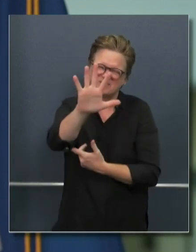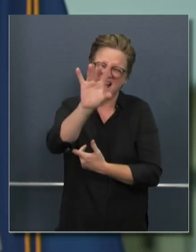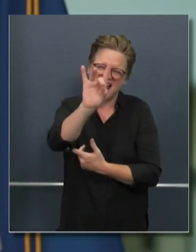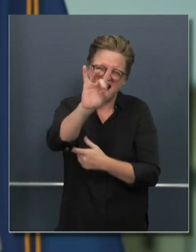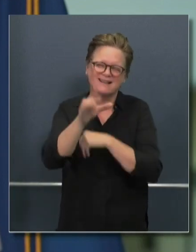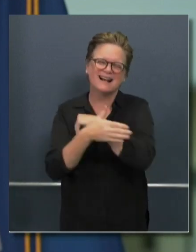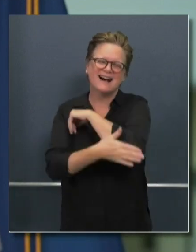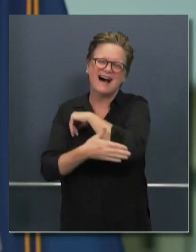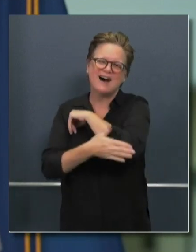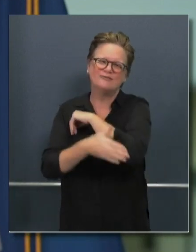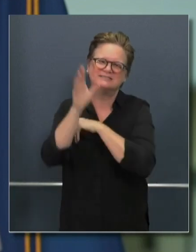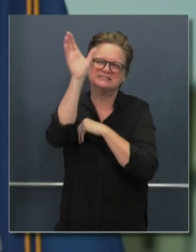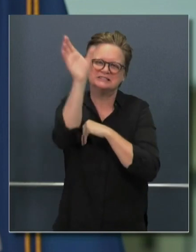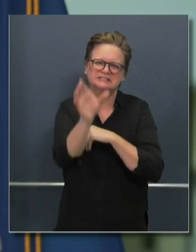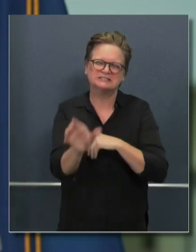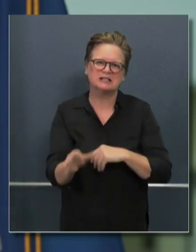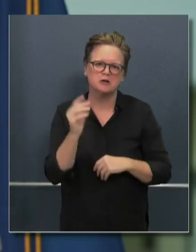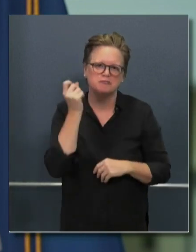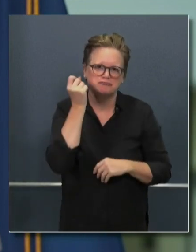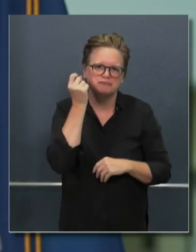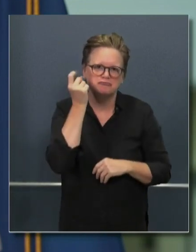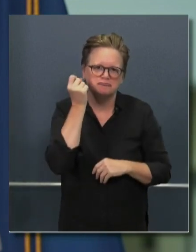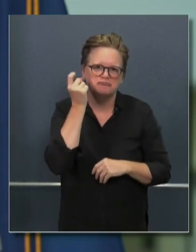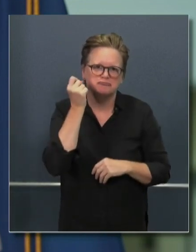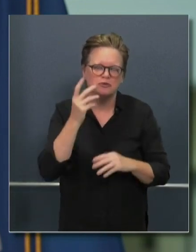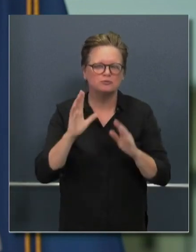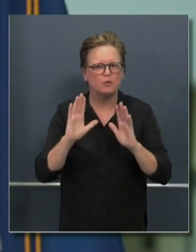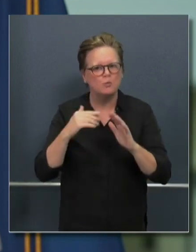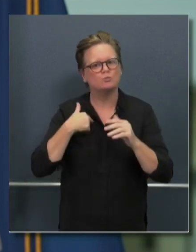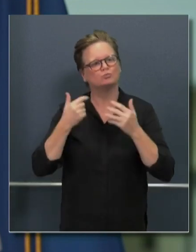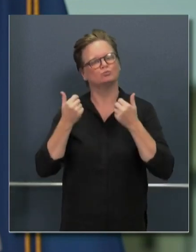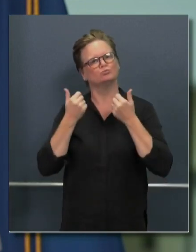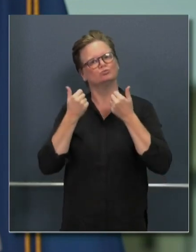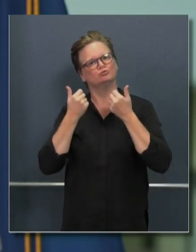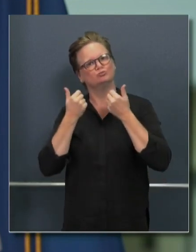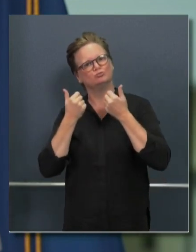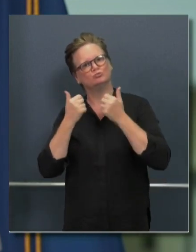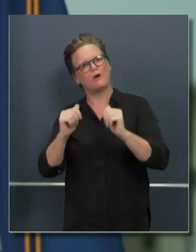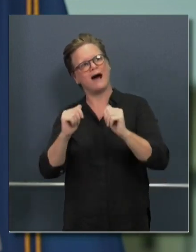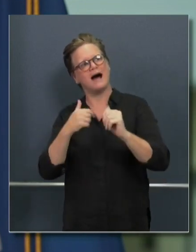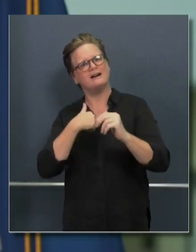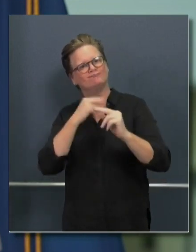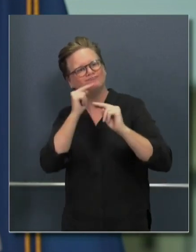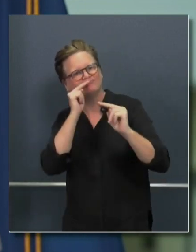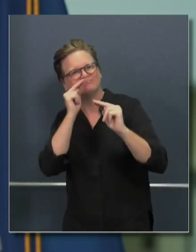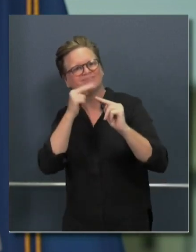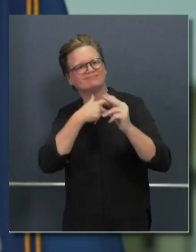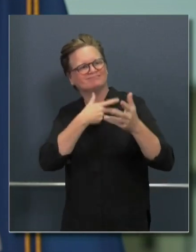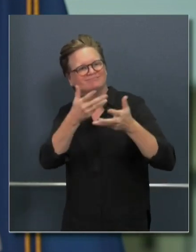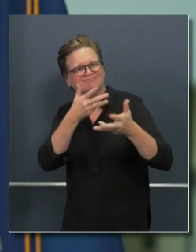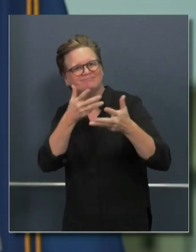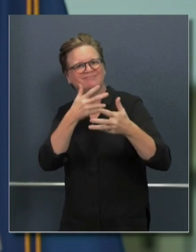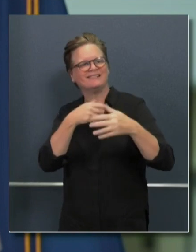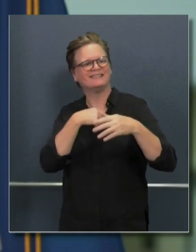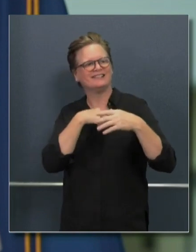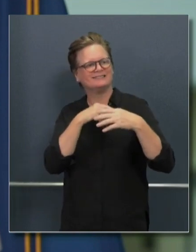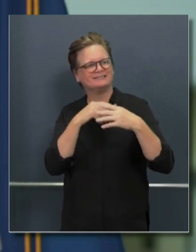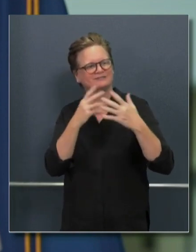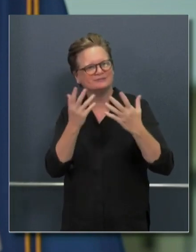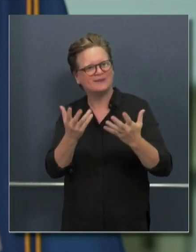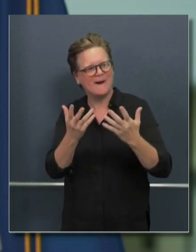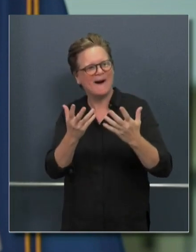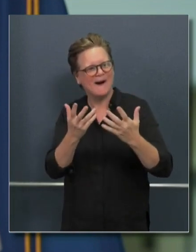be we've tried to accommodate and be accommodating, and not everybody is always on the same page or at the same pace. We've